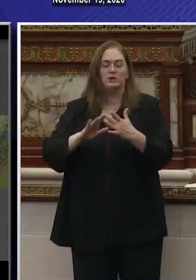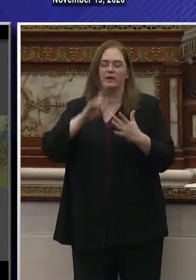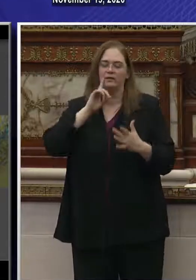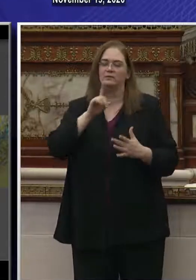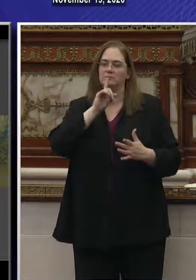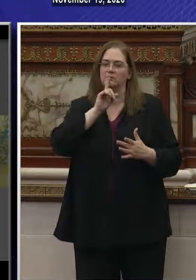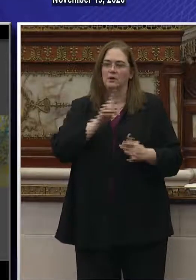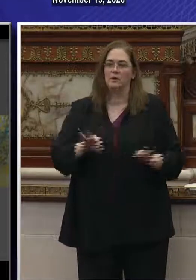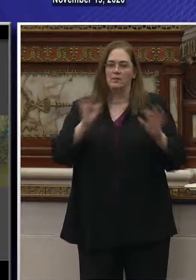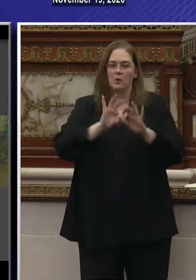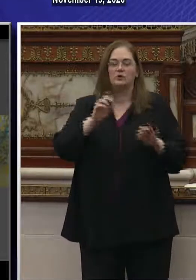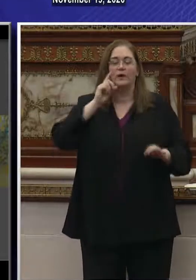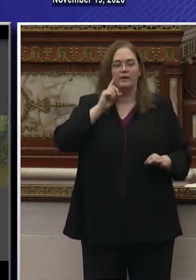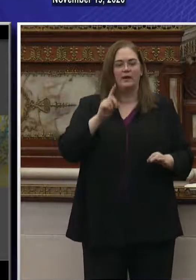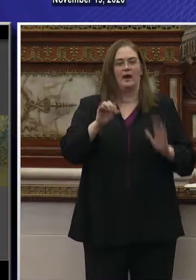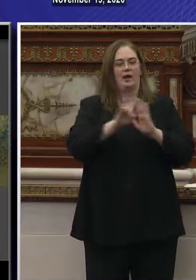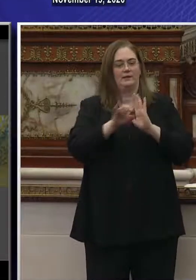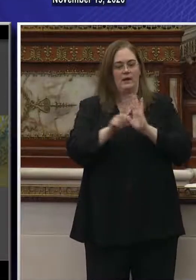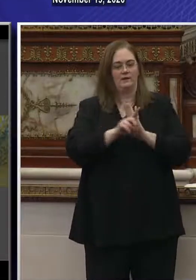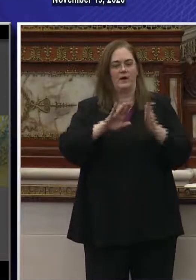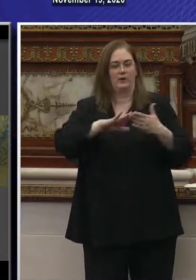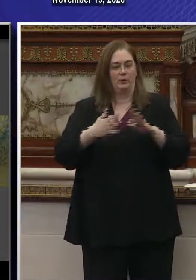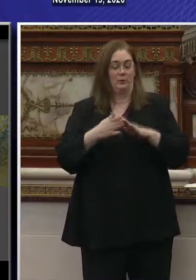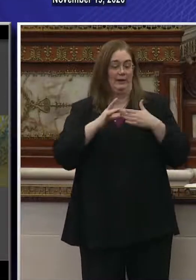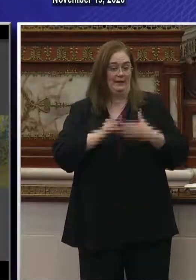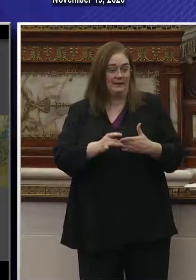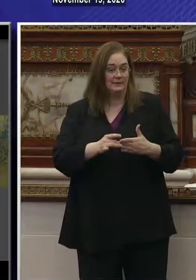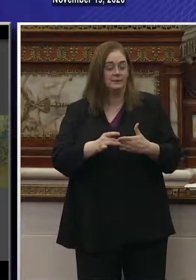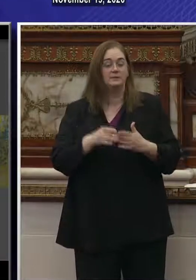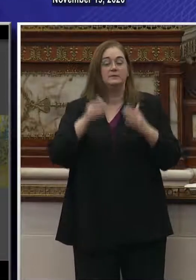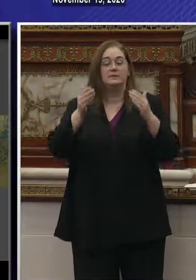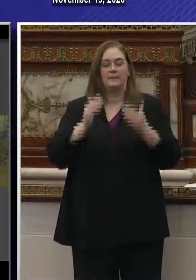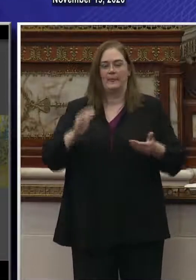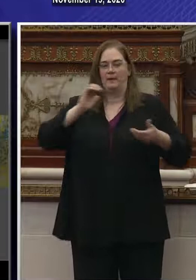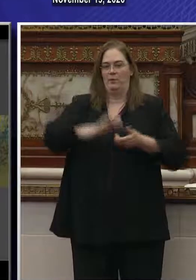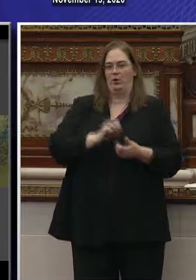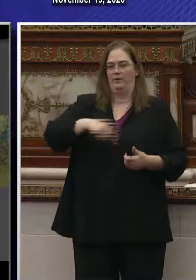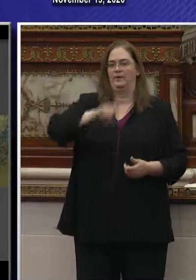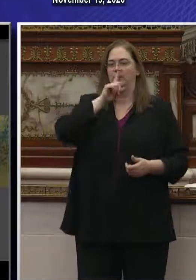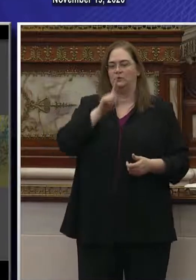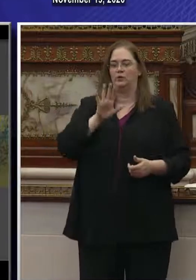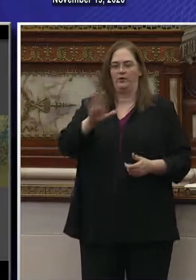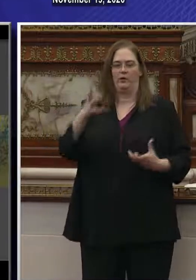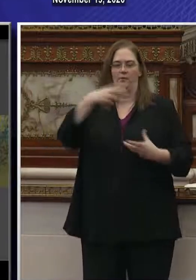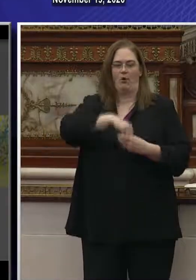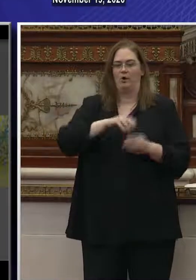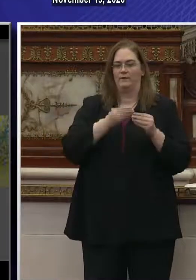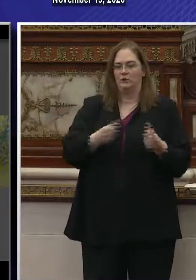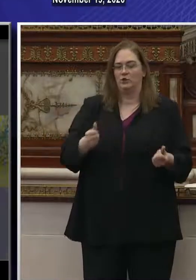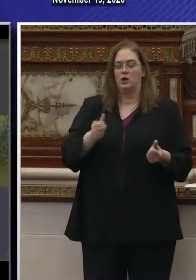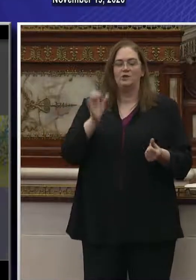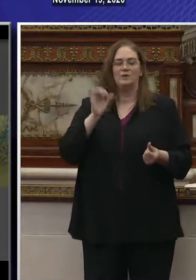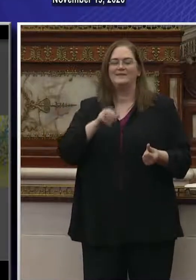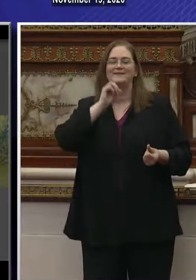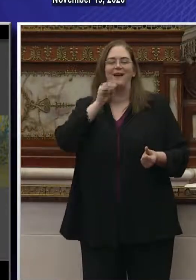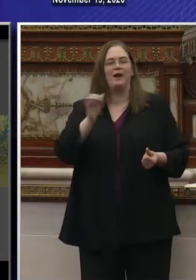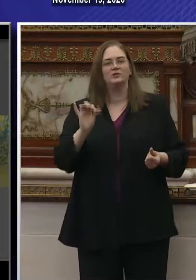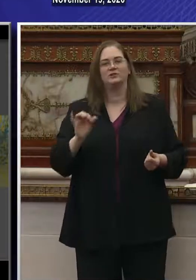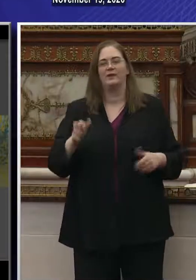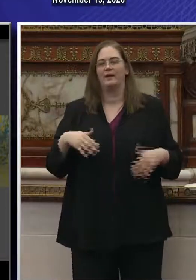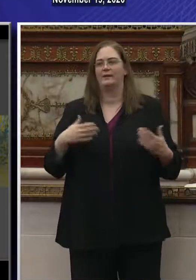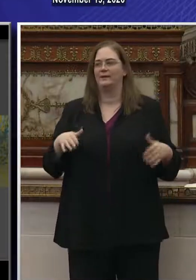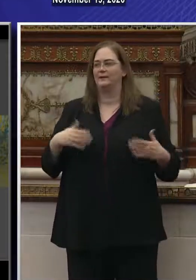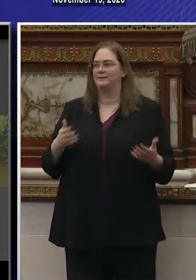really important. So I think identifying community leads and then partnering with them and making sure they're part of the solution. So that's not just sort of like